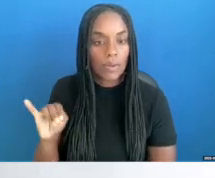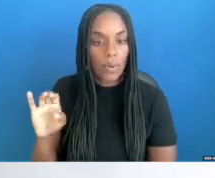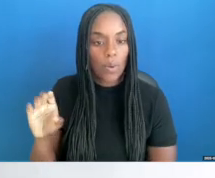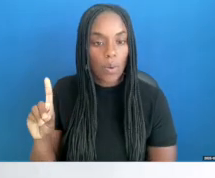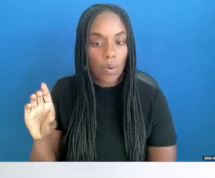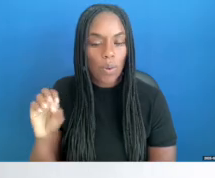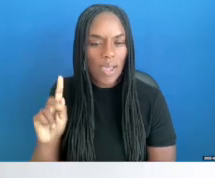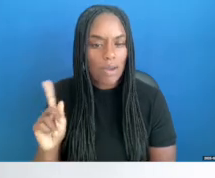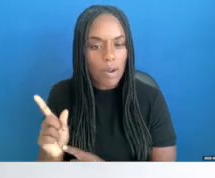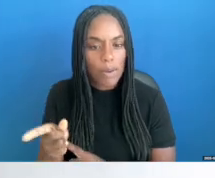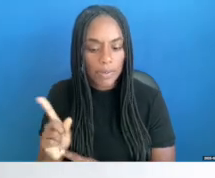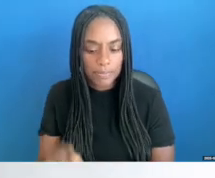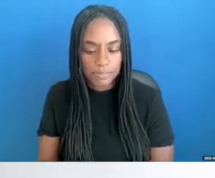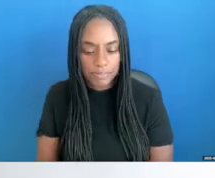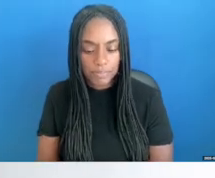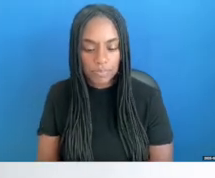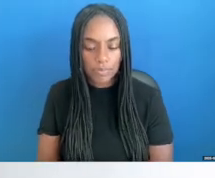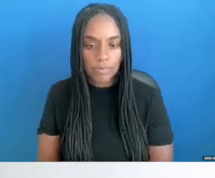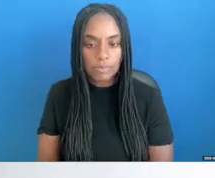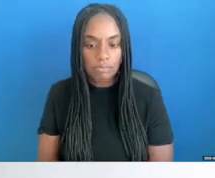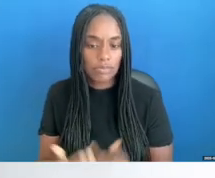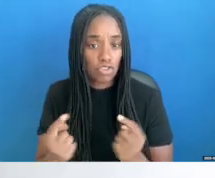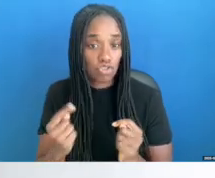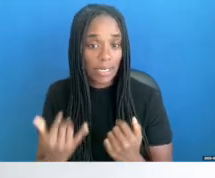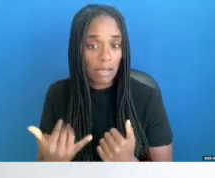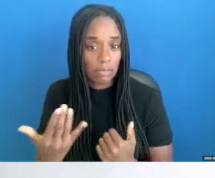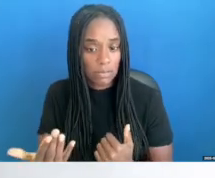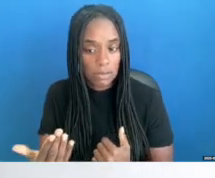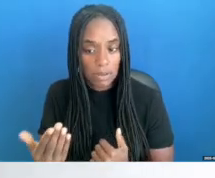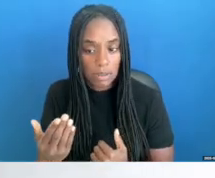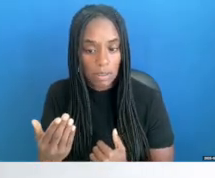Oh, here, give me just a moment. Here you go. Try now, Young.